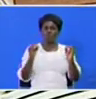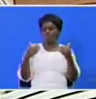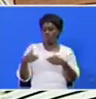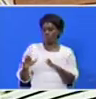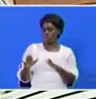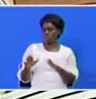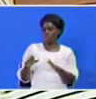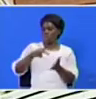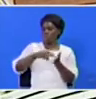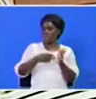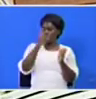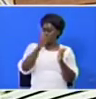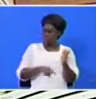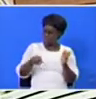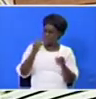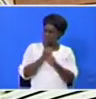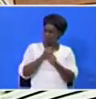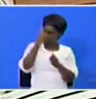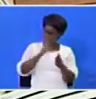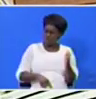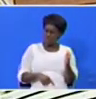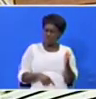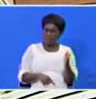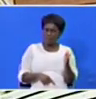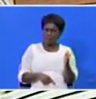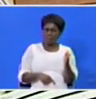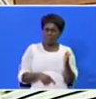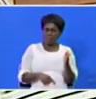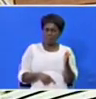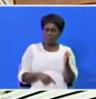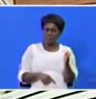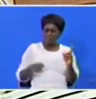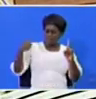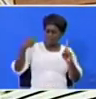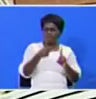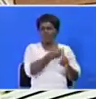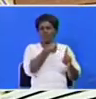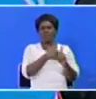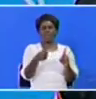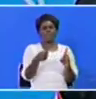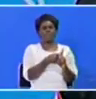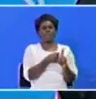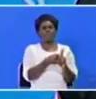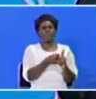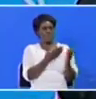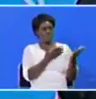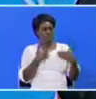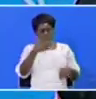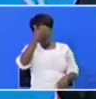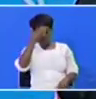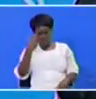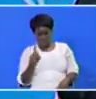telling Kenyans? What will they do? What will they resort to? They will resort to violence. These people are forgetting one